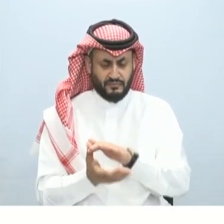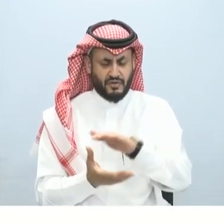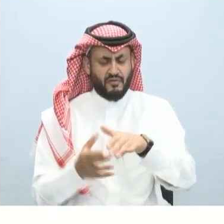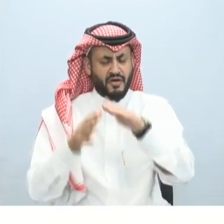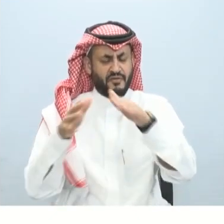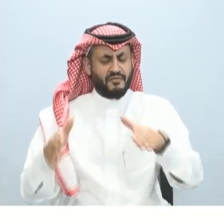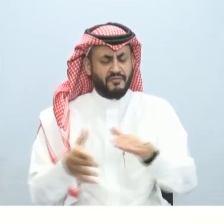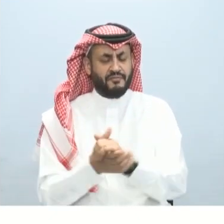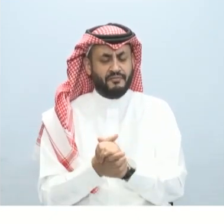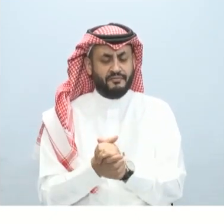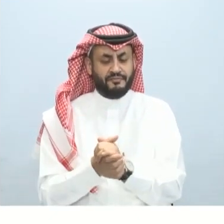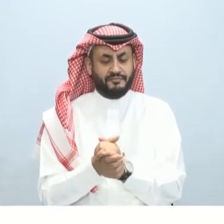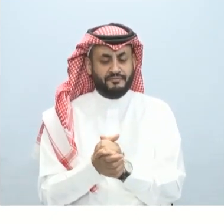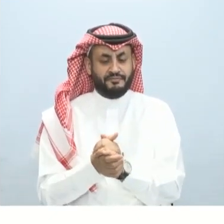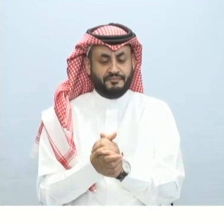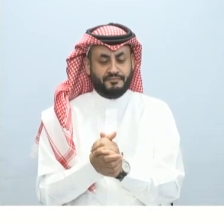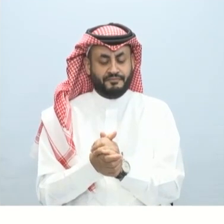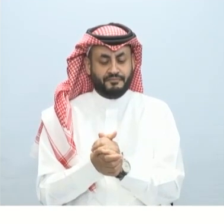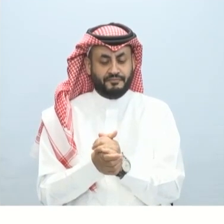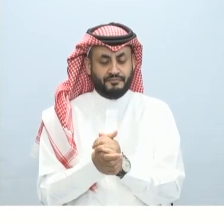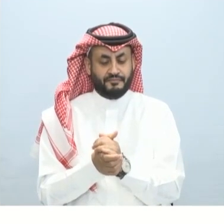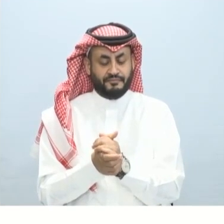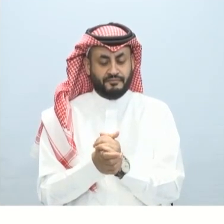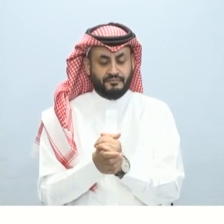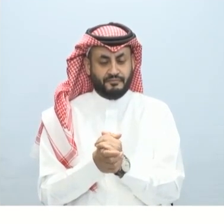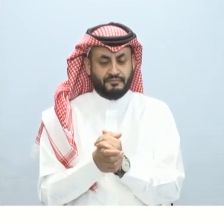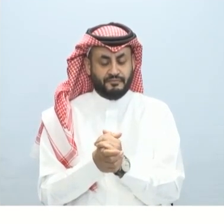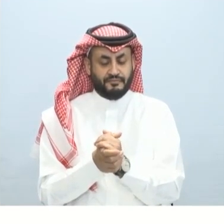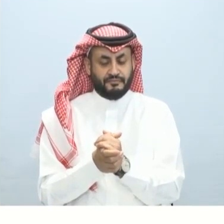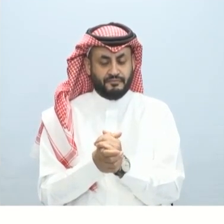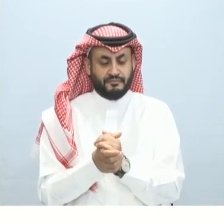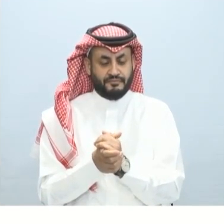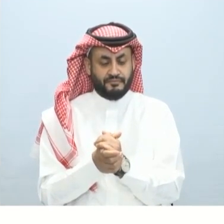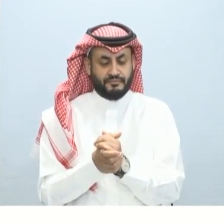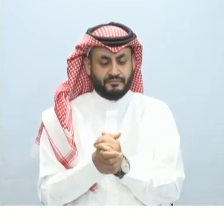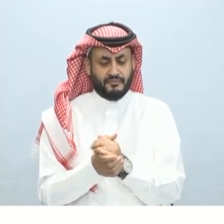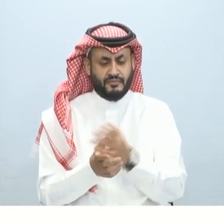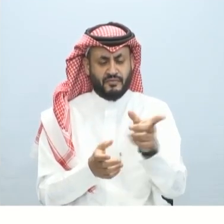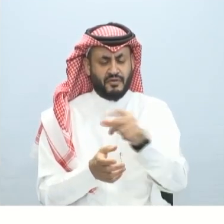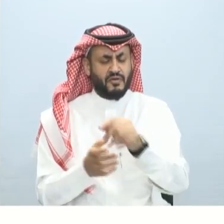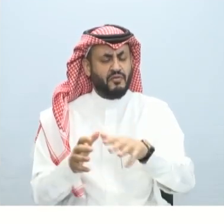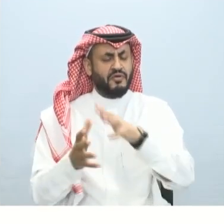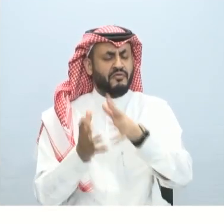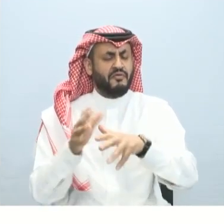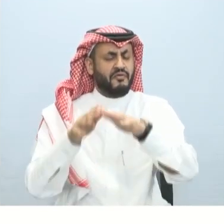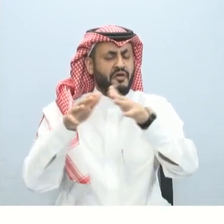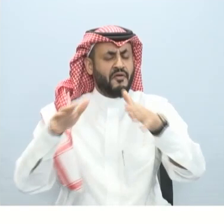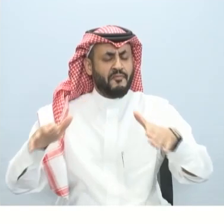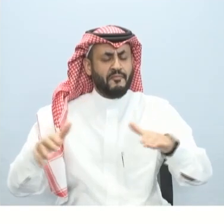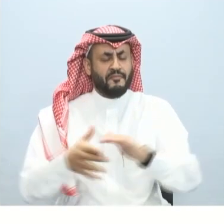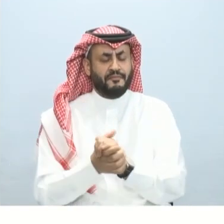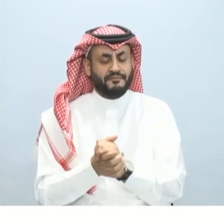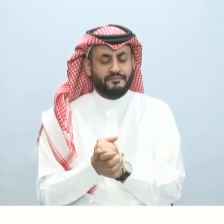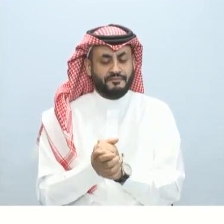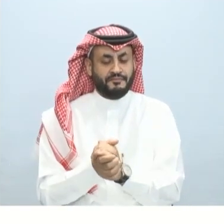rocky inhabited mountains and volcanoes. We have Mars has the same thing. Jupiter,